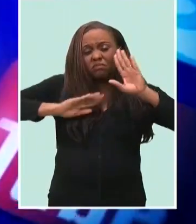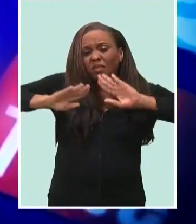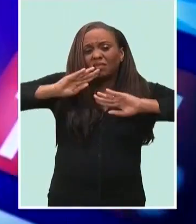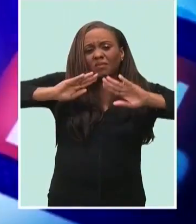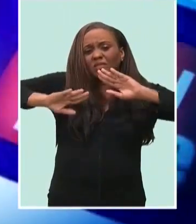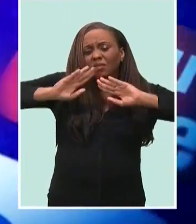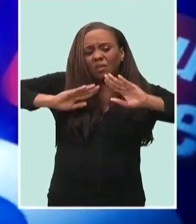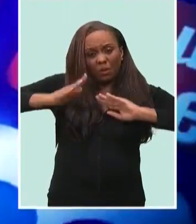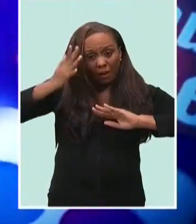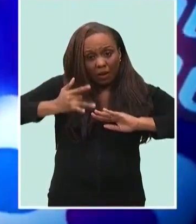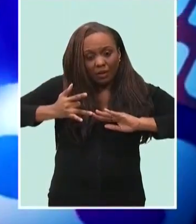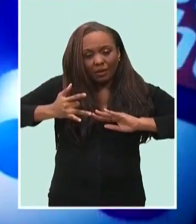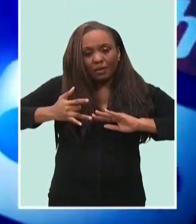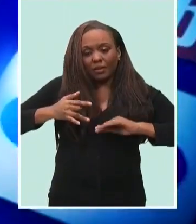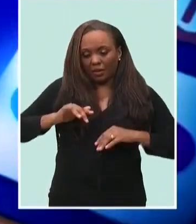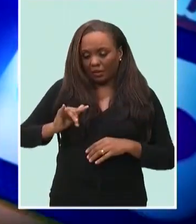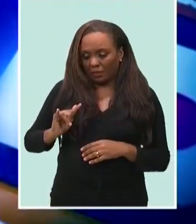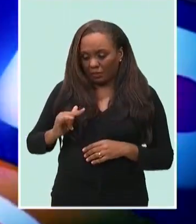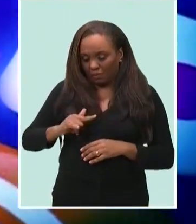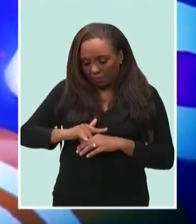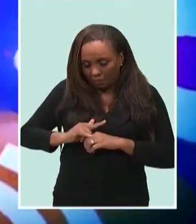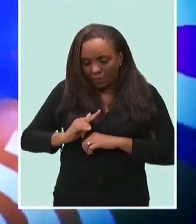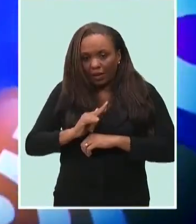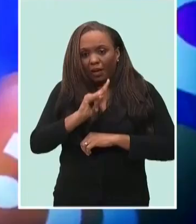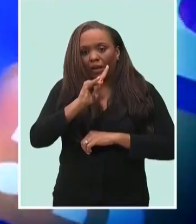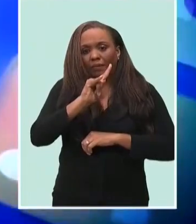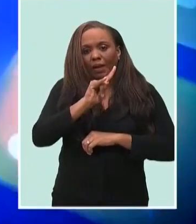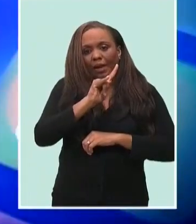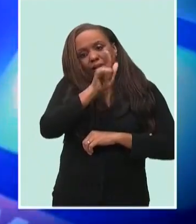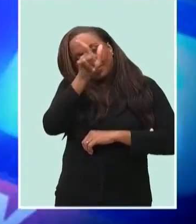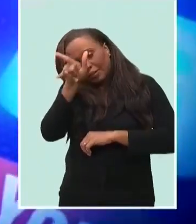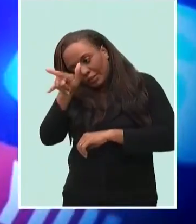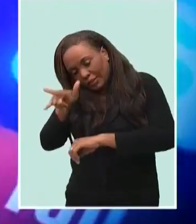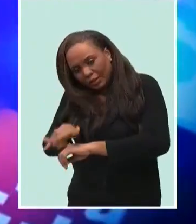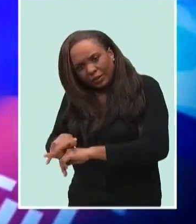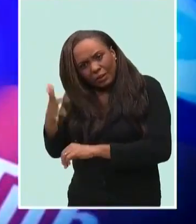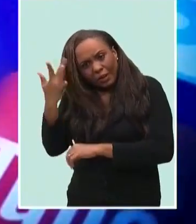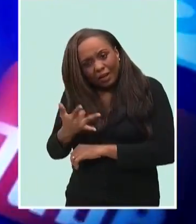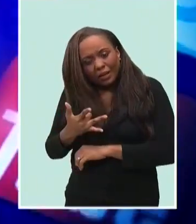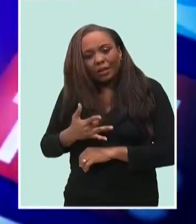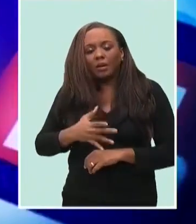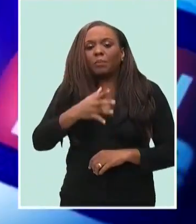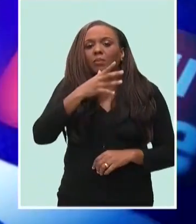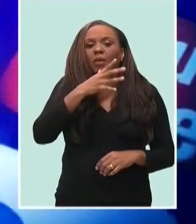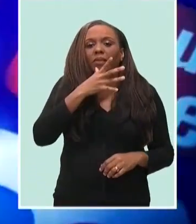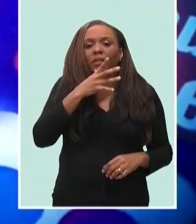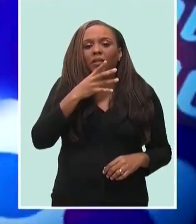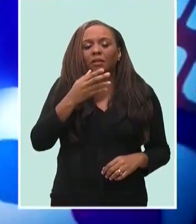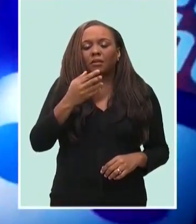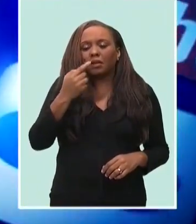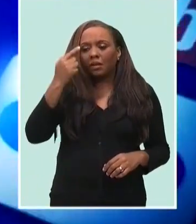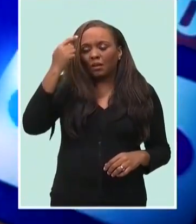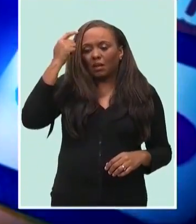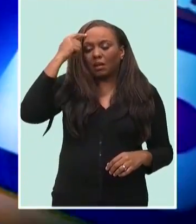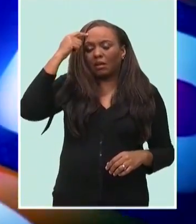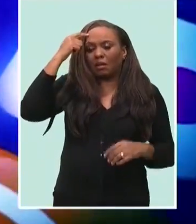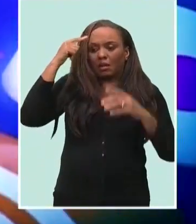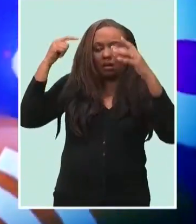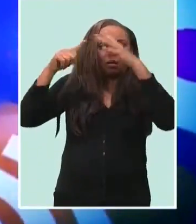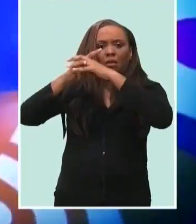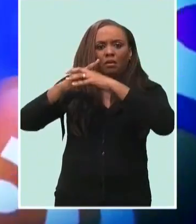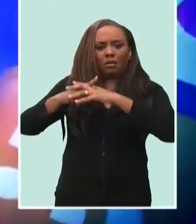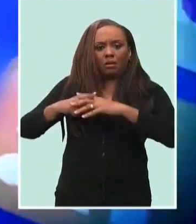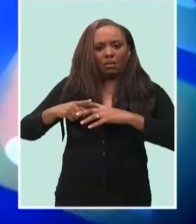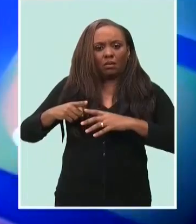to a Saudi airport. The reason, well, a mother realized that she'd left something pretty important